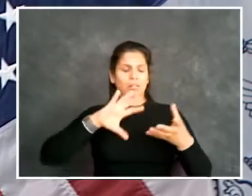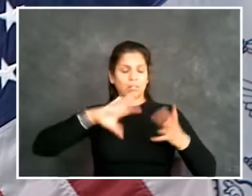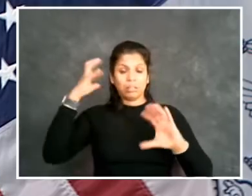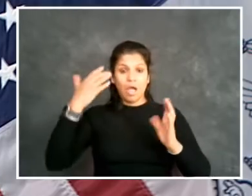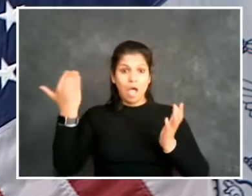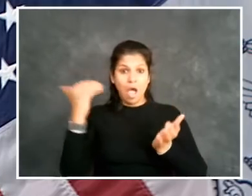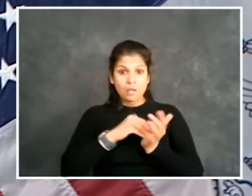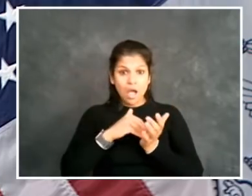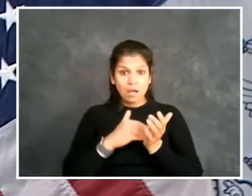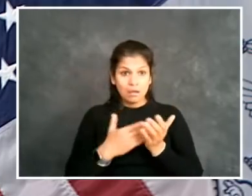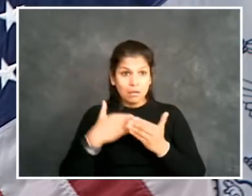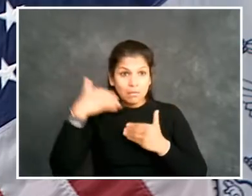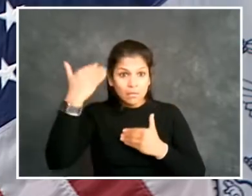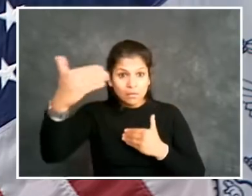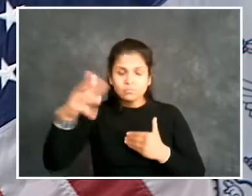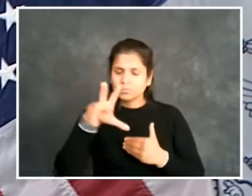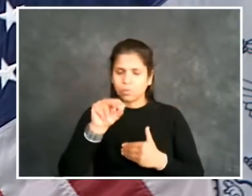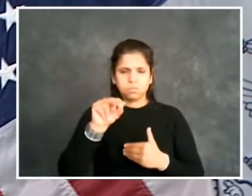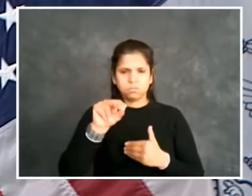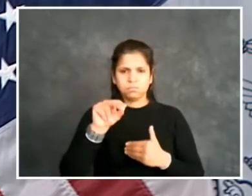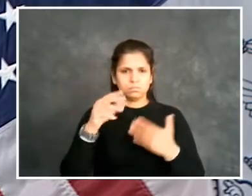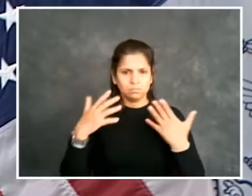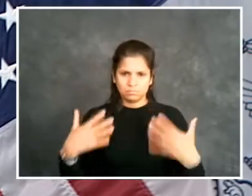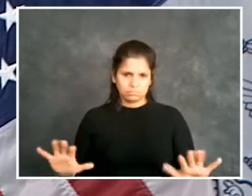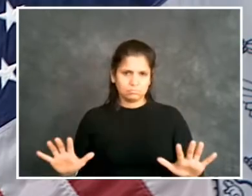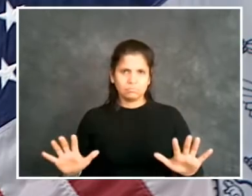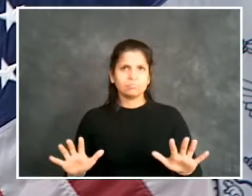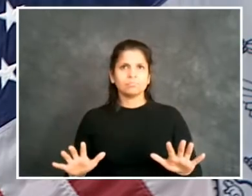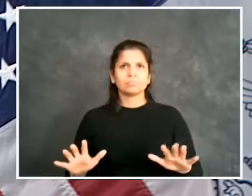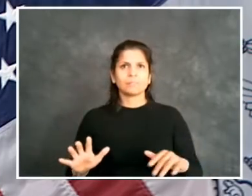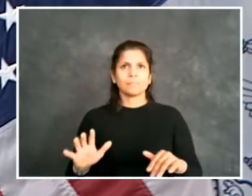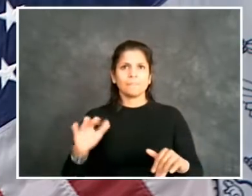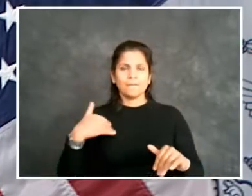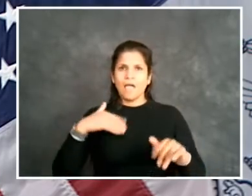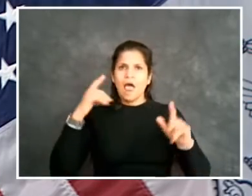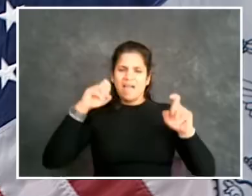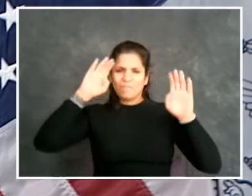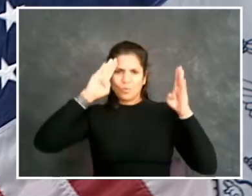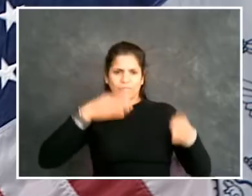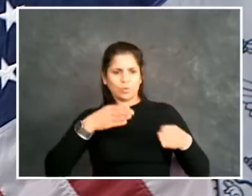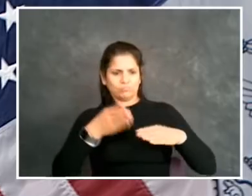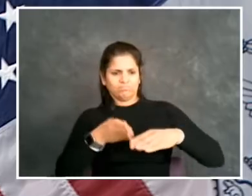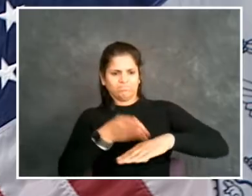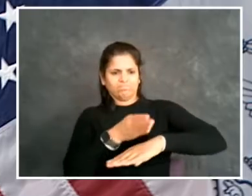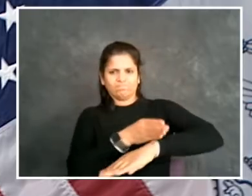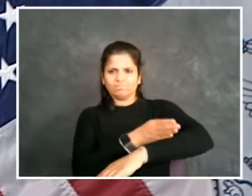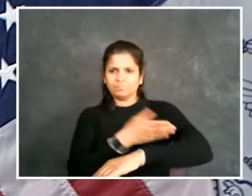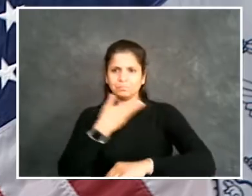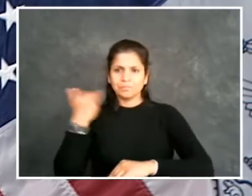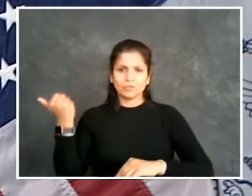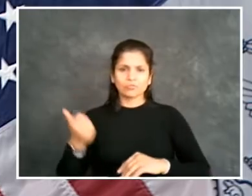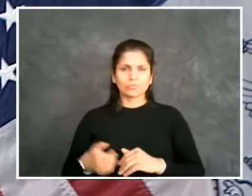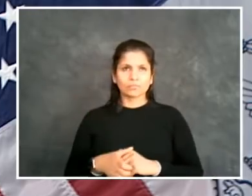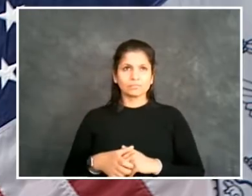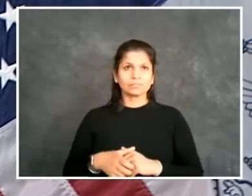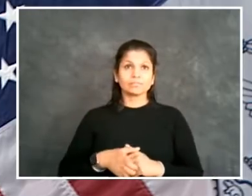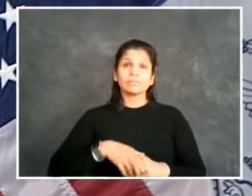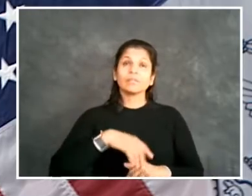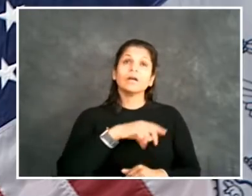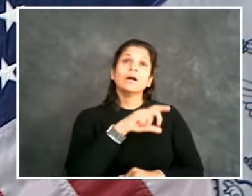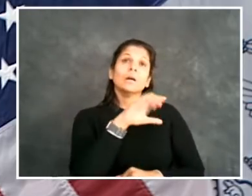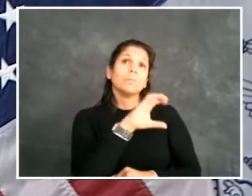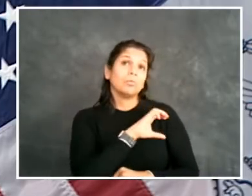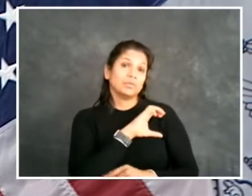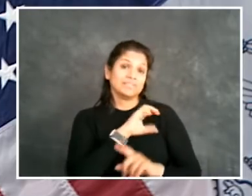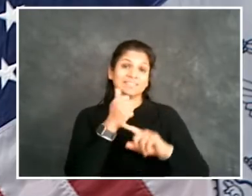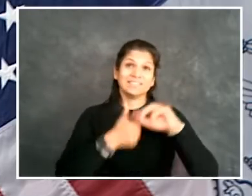stick to that. And Commissioner Shea said it powerfully yesterday, that everyone is